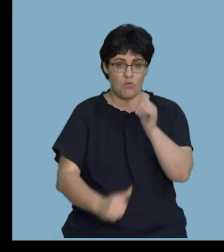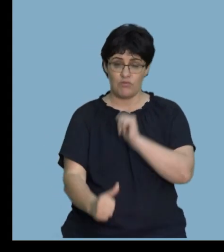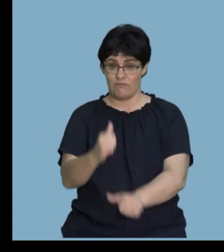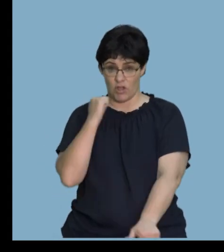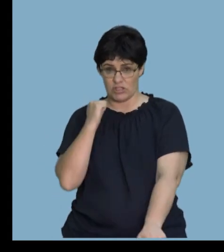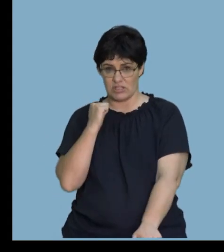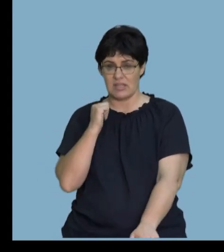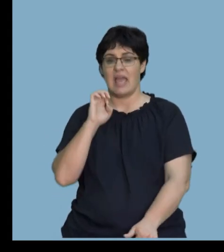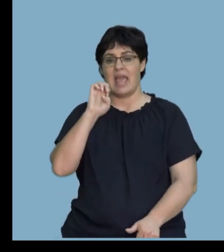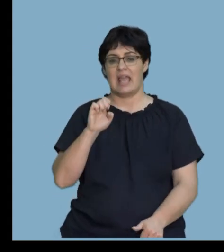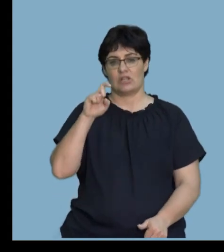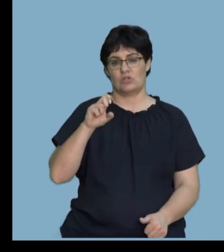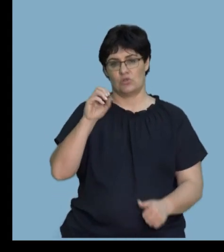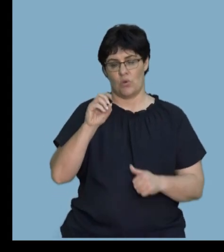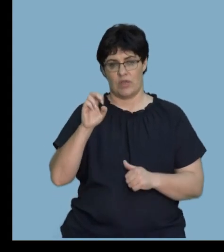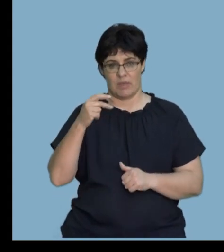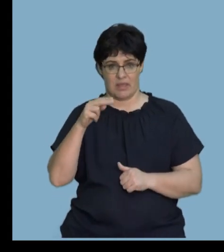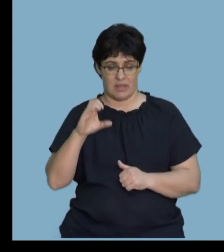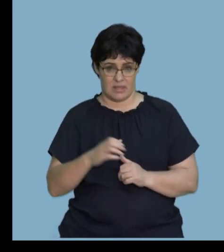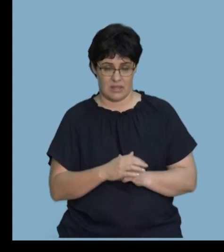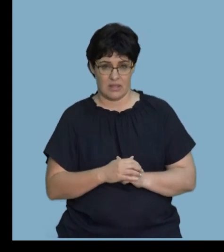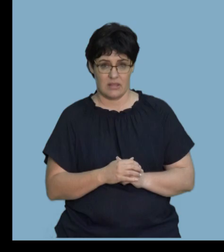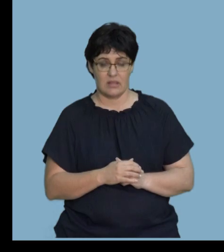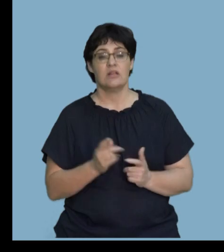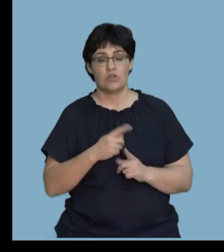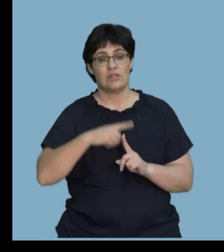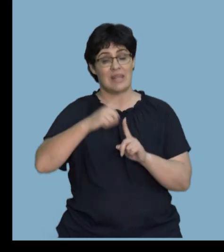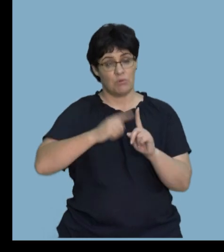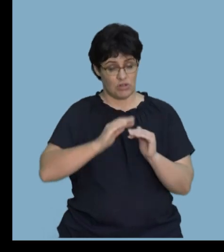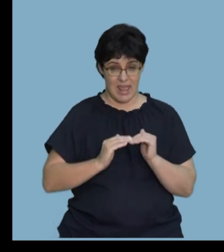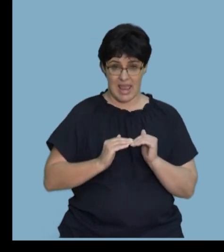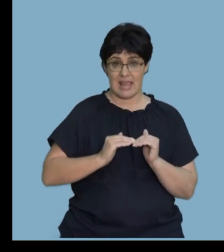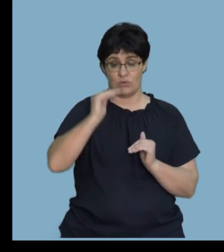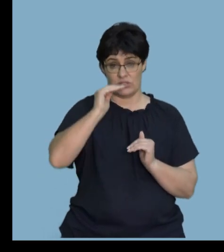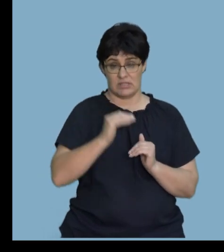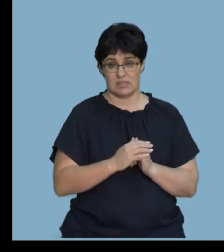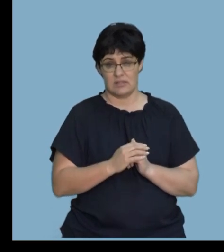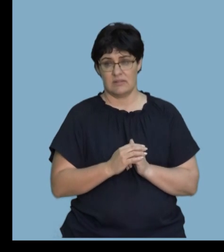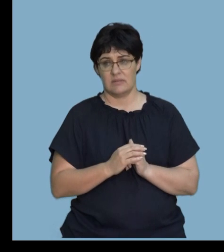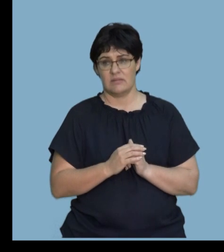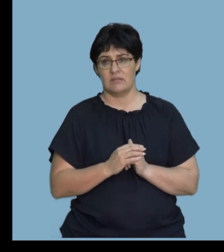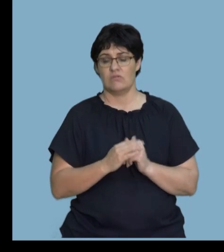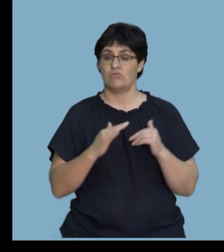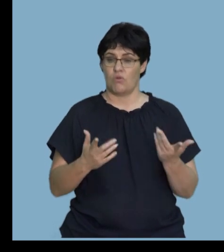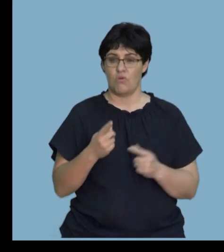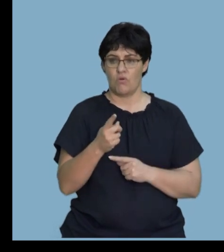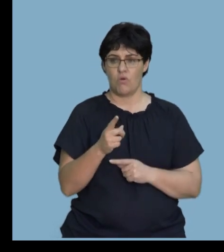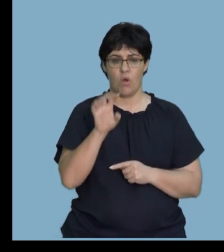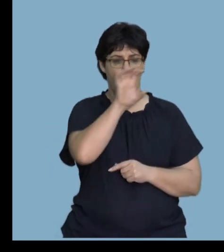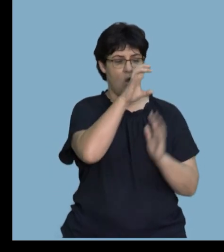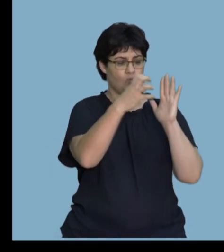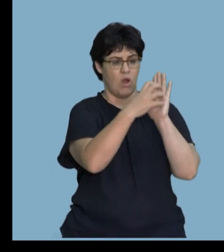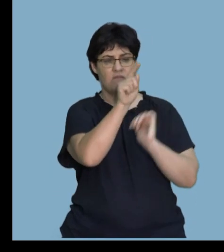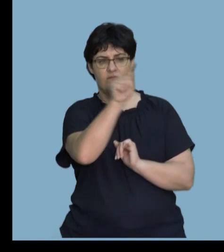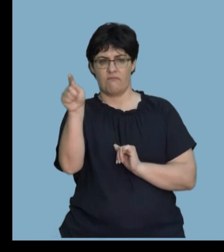is actually exothermic. So at time t, the temperature is increased, right? So which